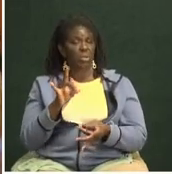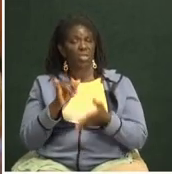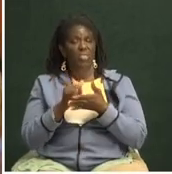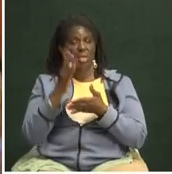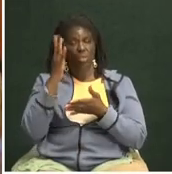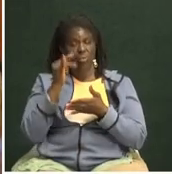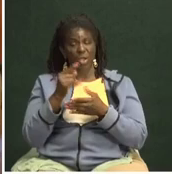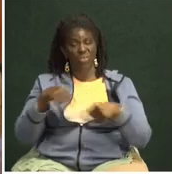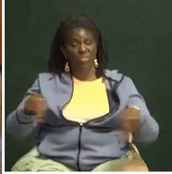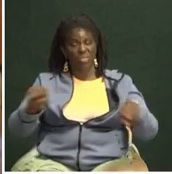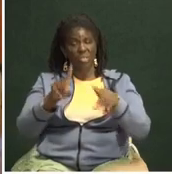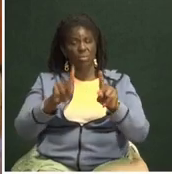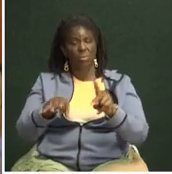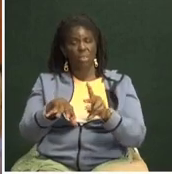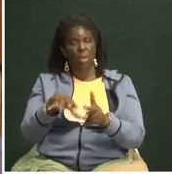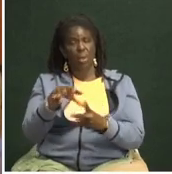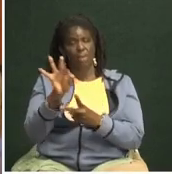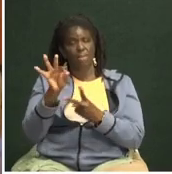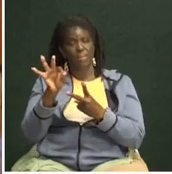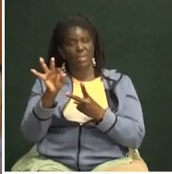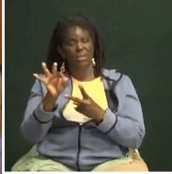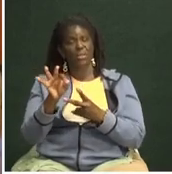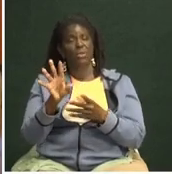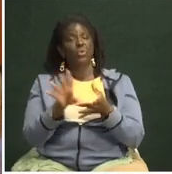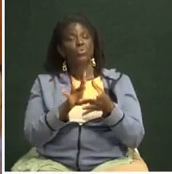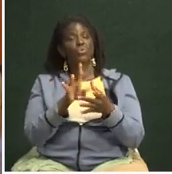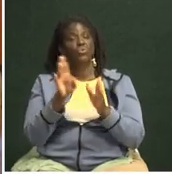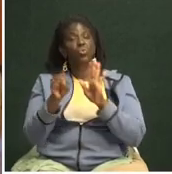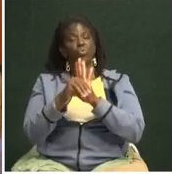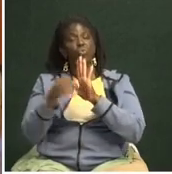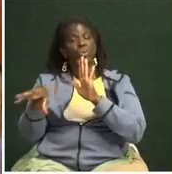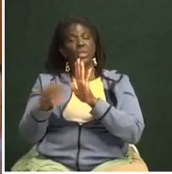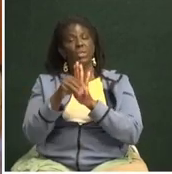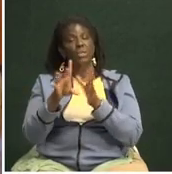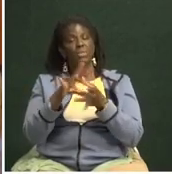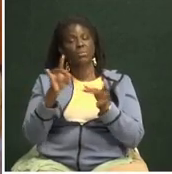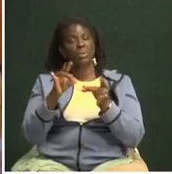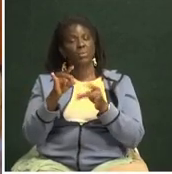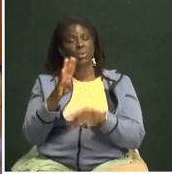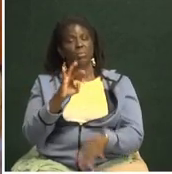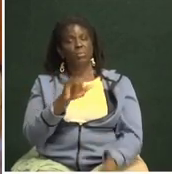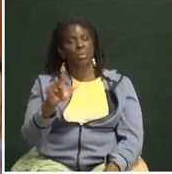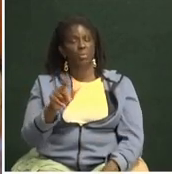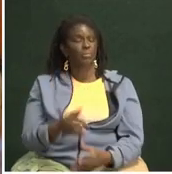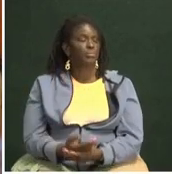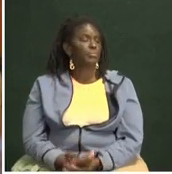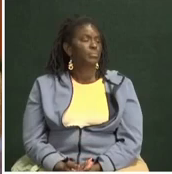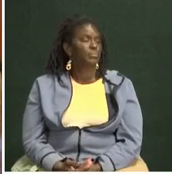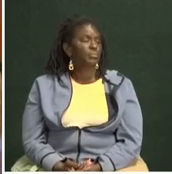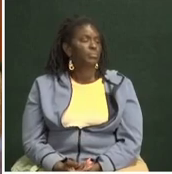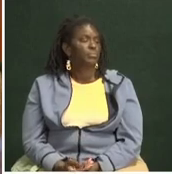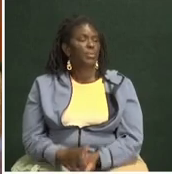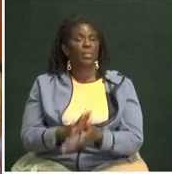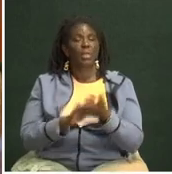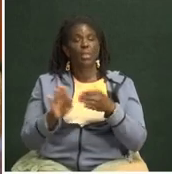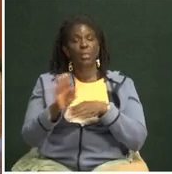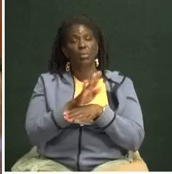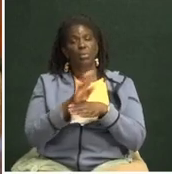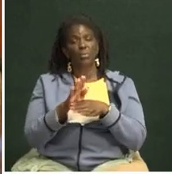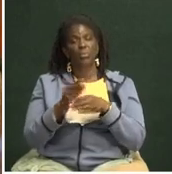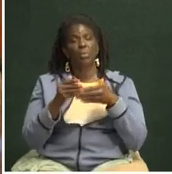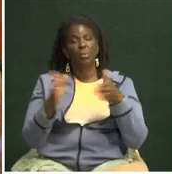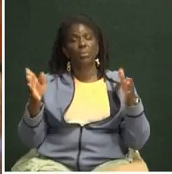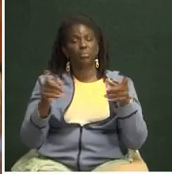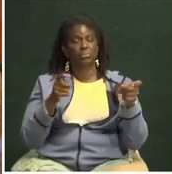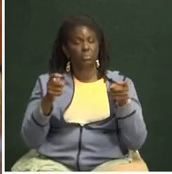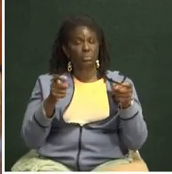these individuals are chosen to ring the spirit bell at the end of the alma mater. The College of Business and Public